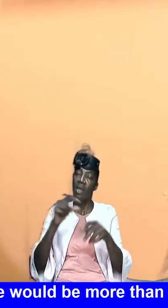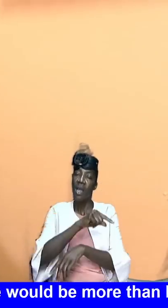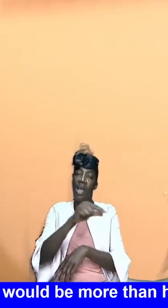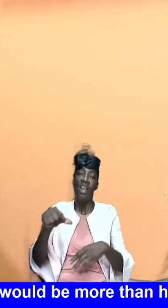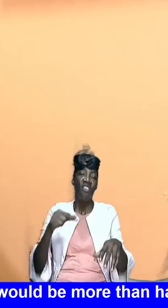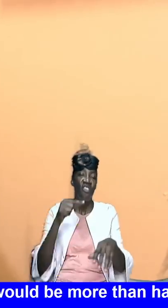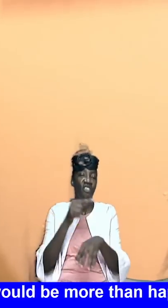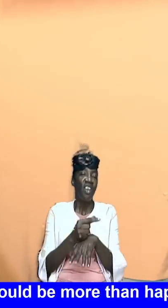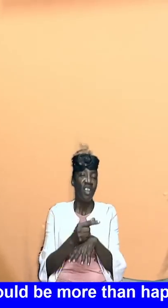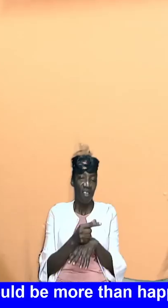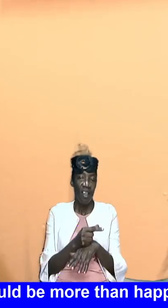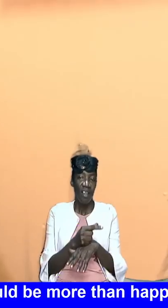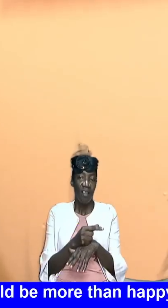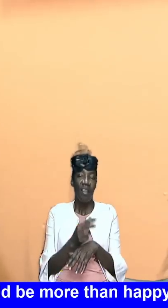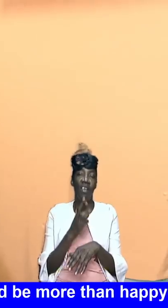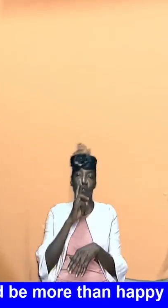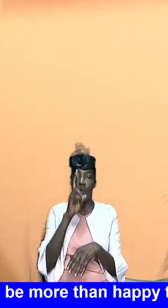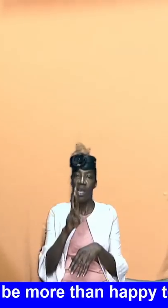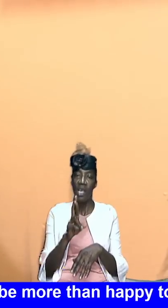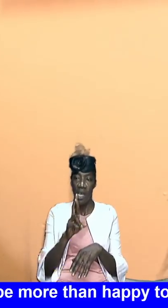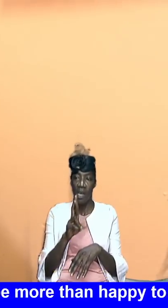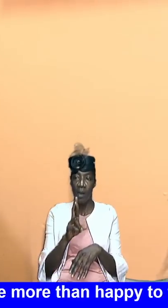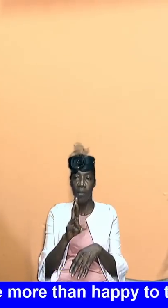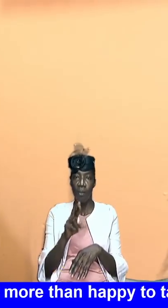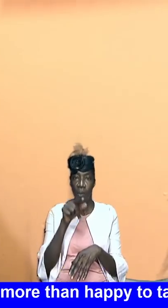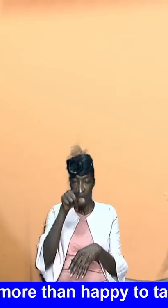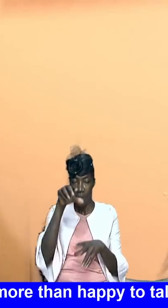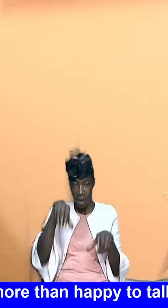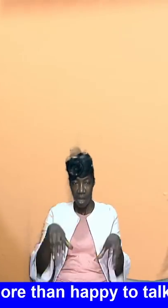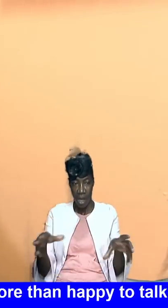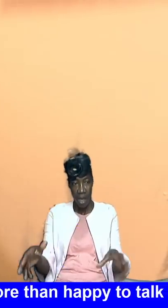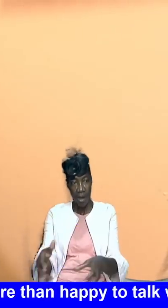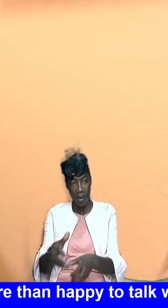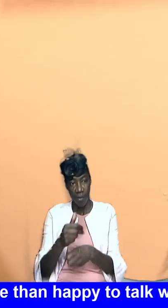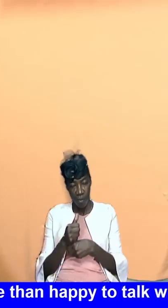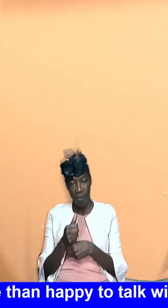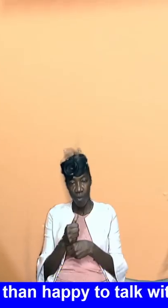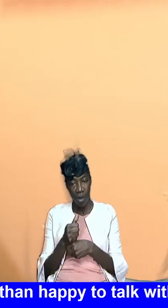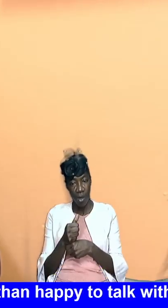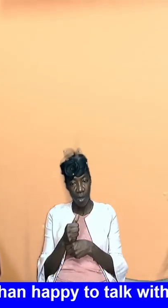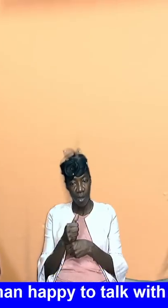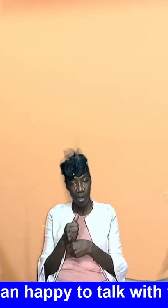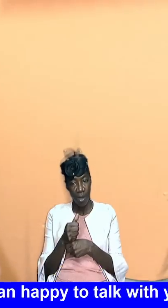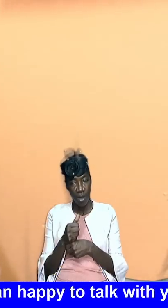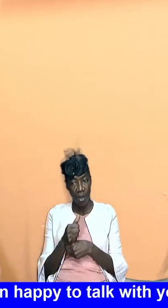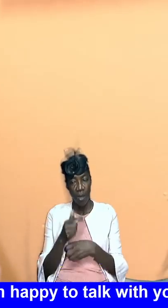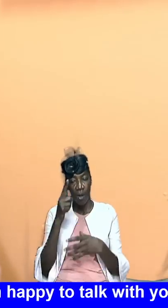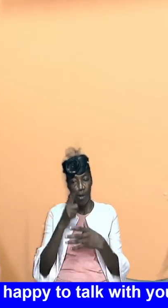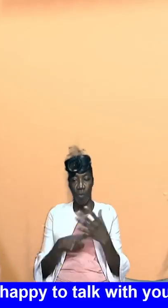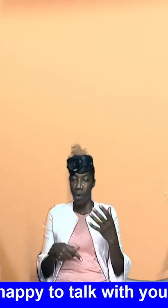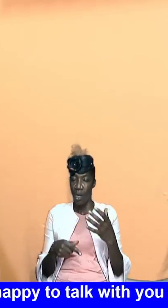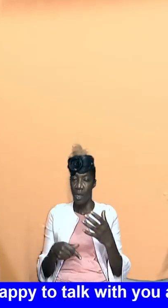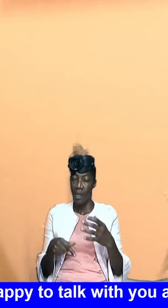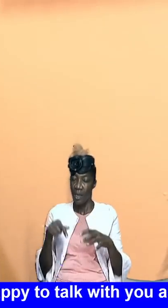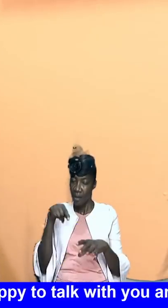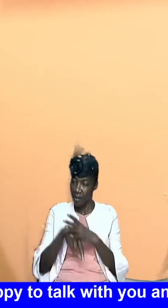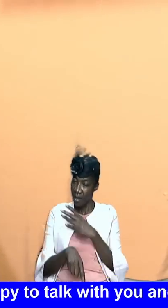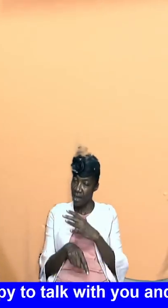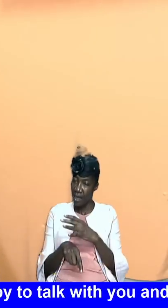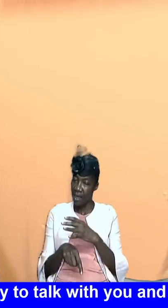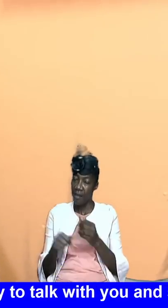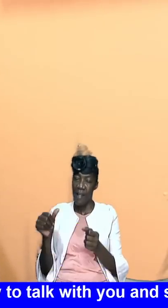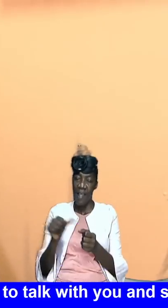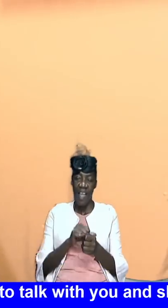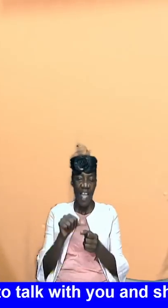Genesis is real. You can hold firmly to what is outlined in it,